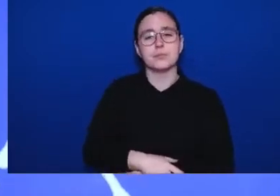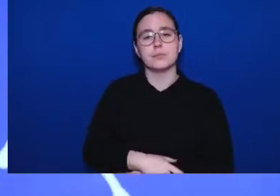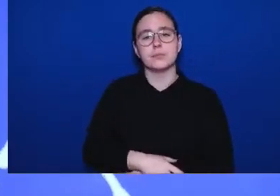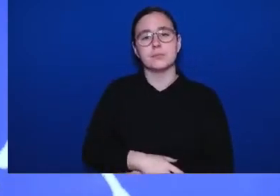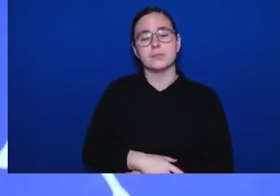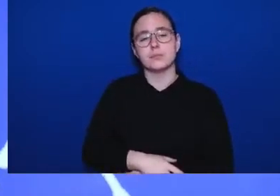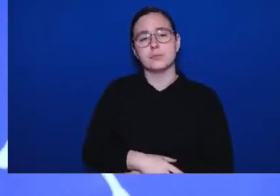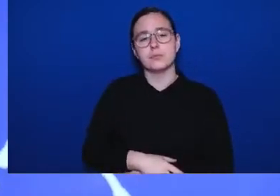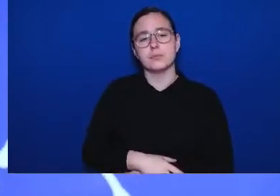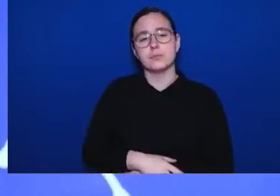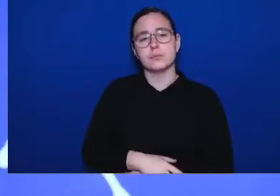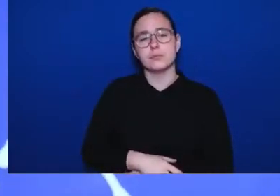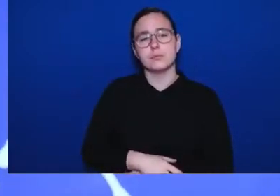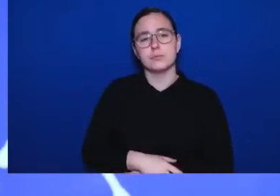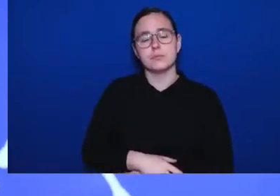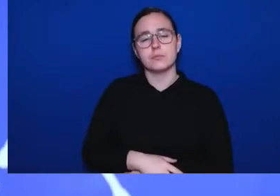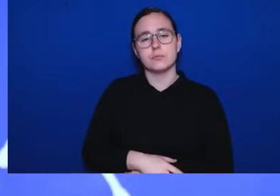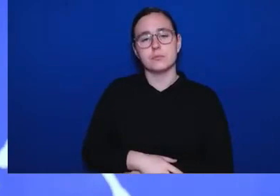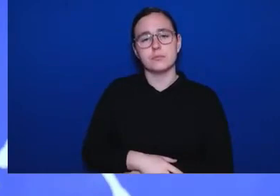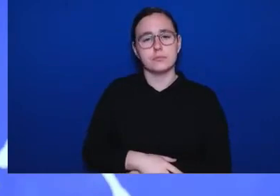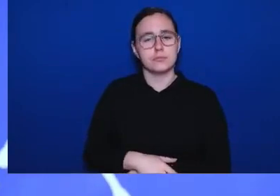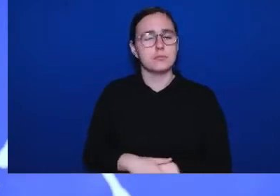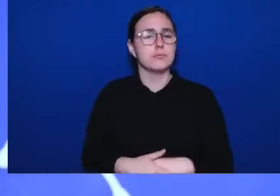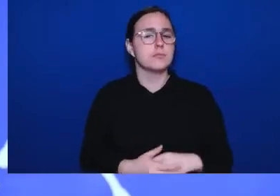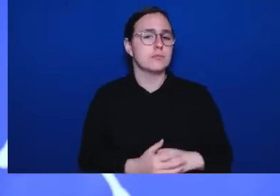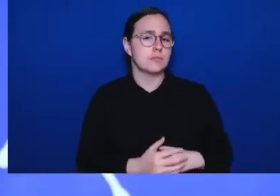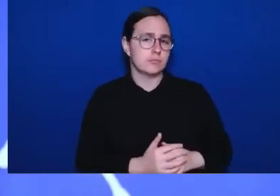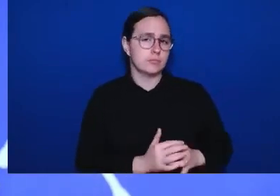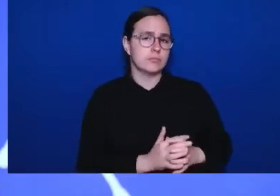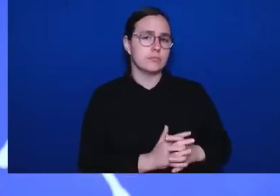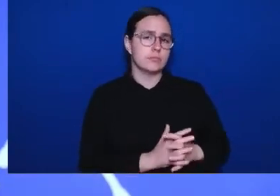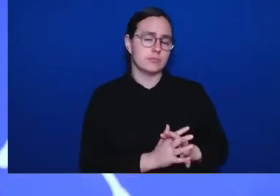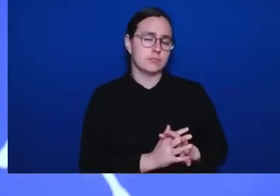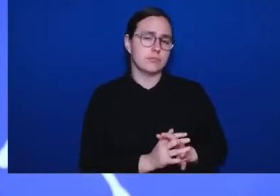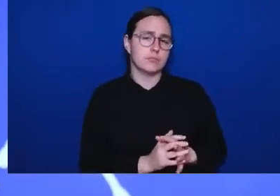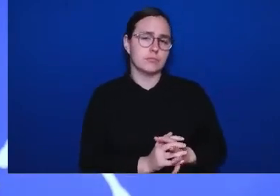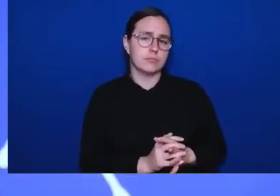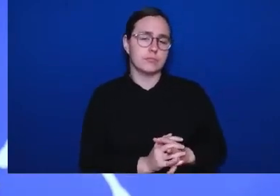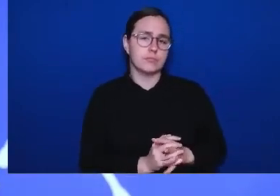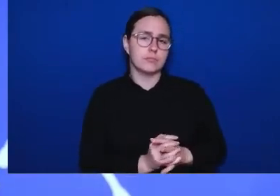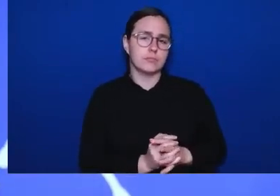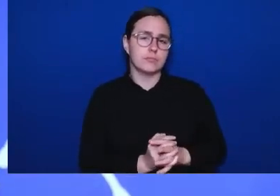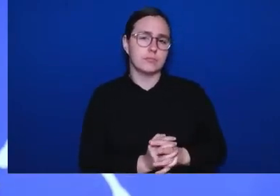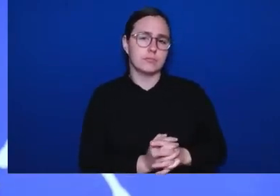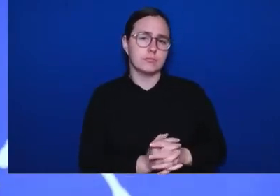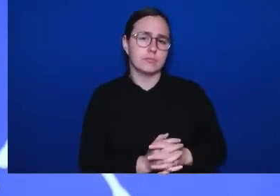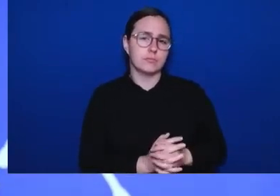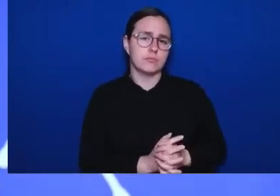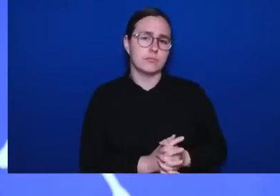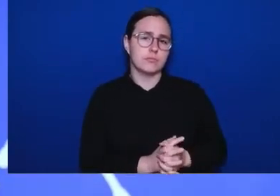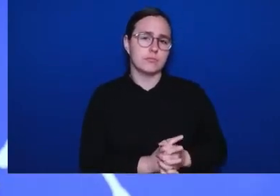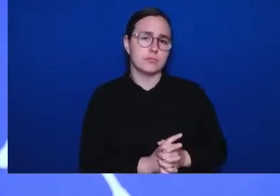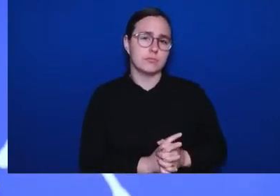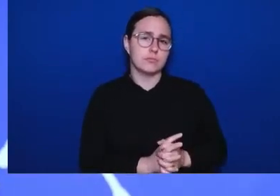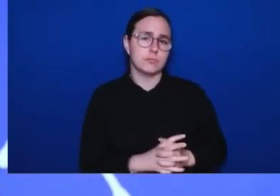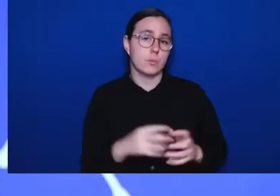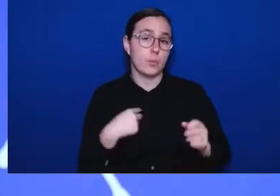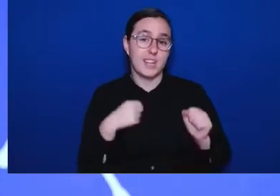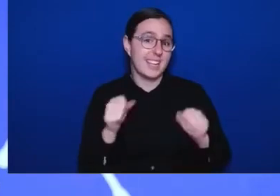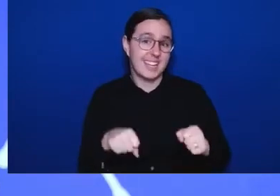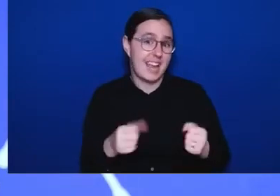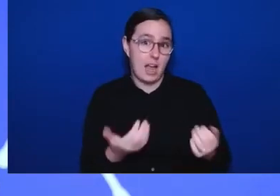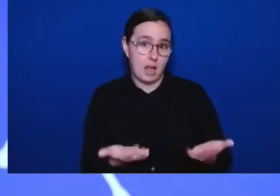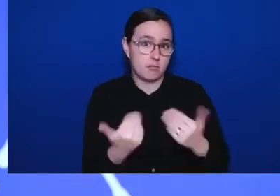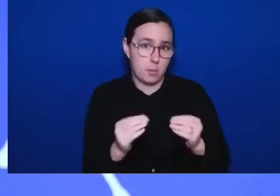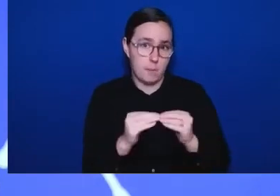Well, I think it's clear that we could take more doctors into the program, and that's why we're increasing the